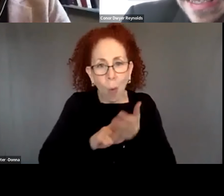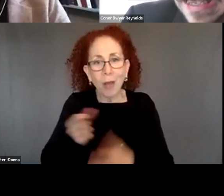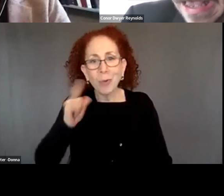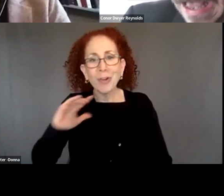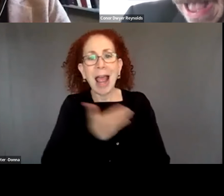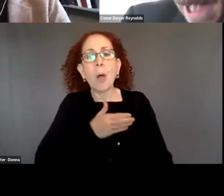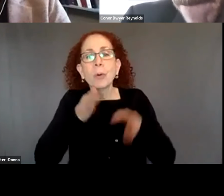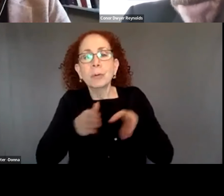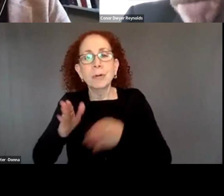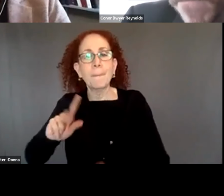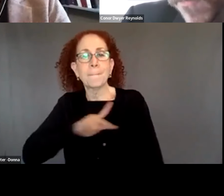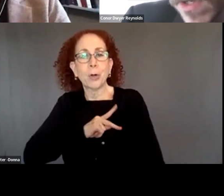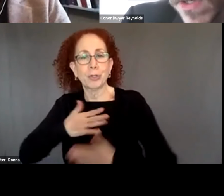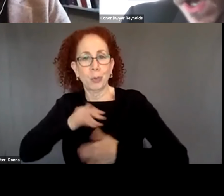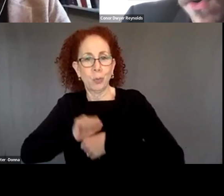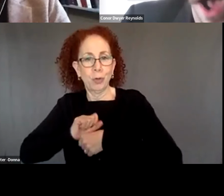work.